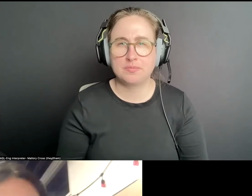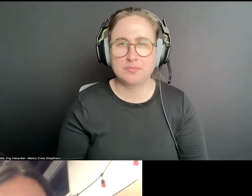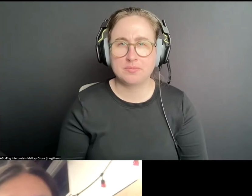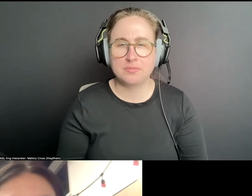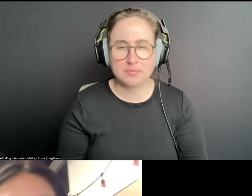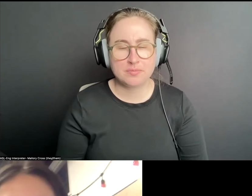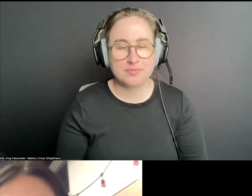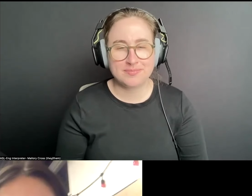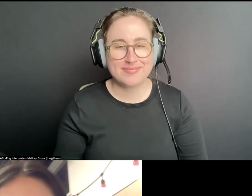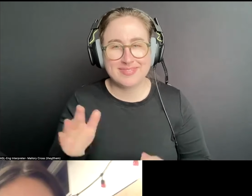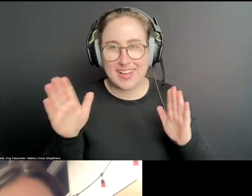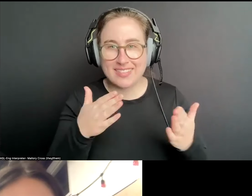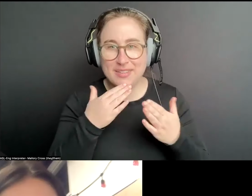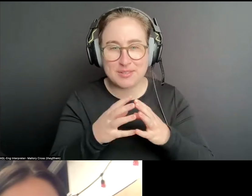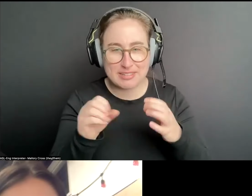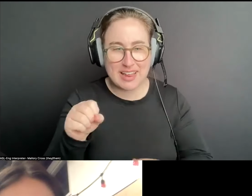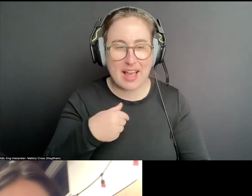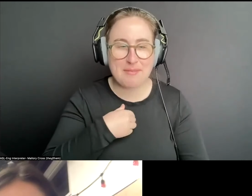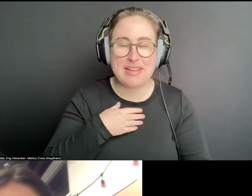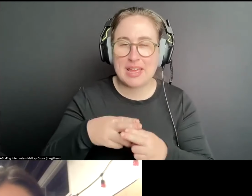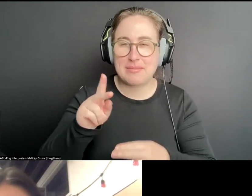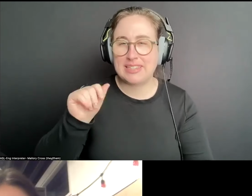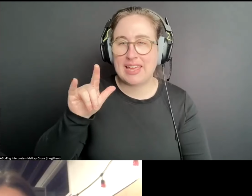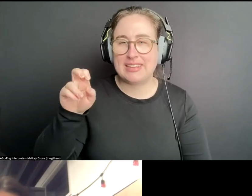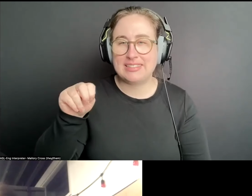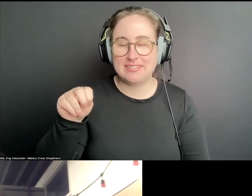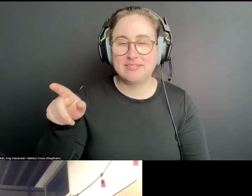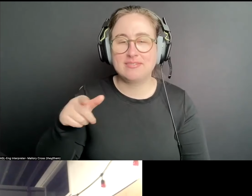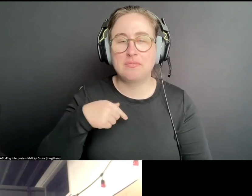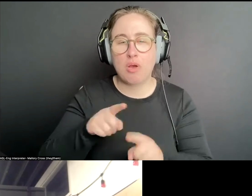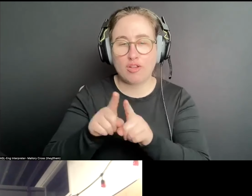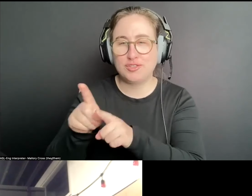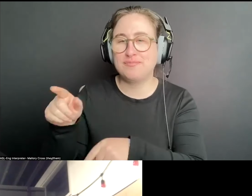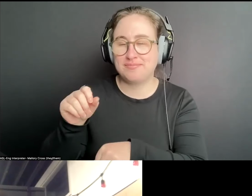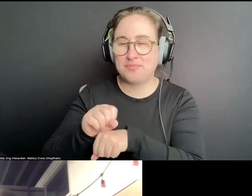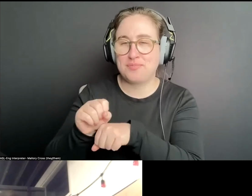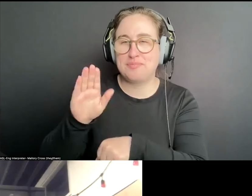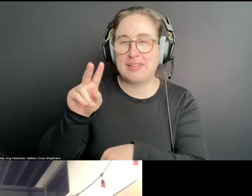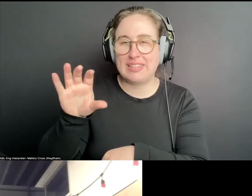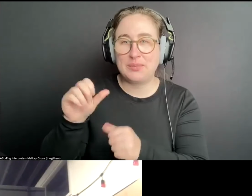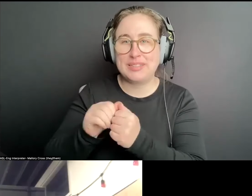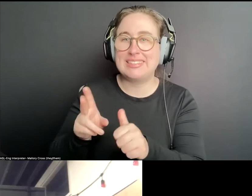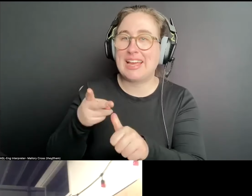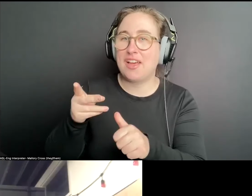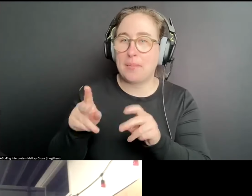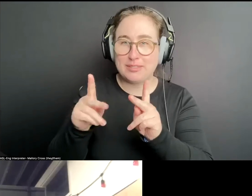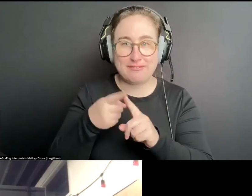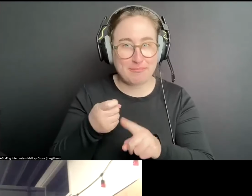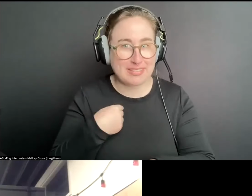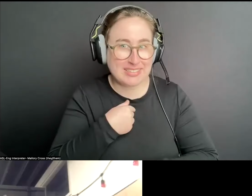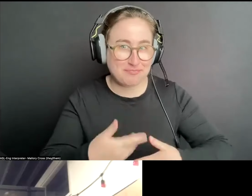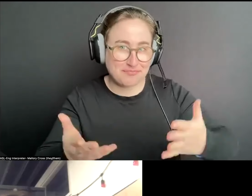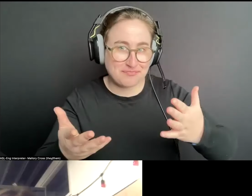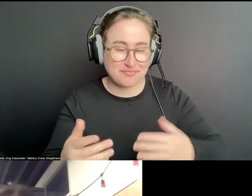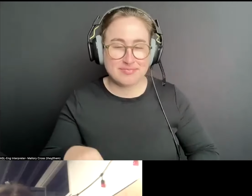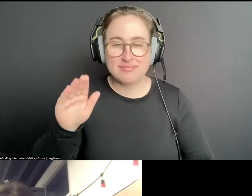Yeah, thanks so much. Yeah, I'm Kaylin Salander. I am also with BAVC with just a second opportunity from us. because the